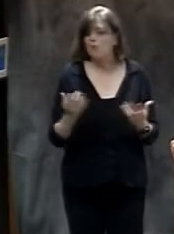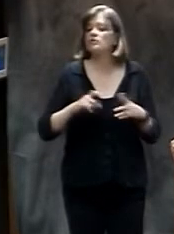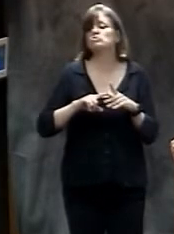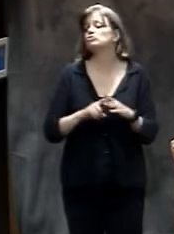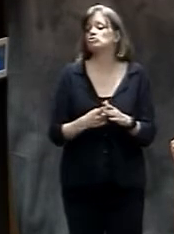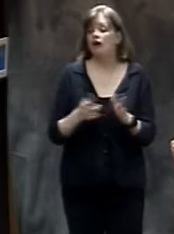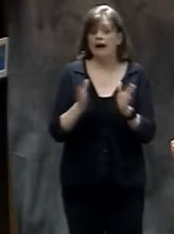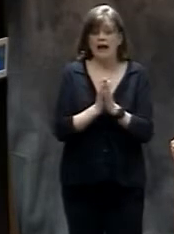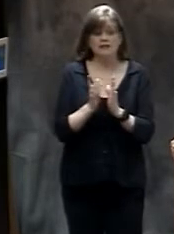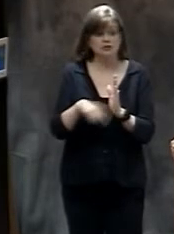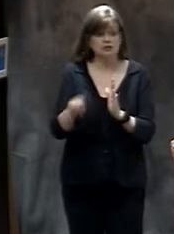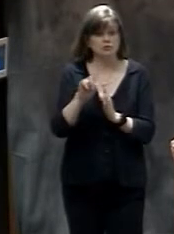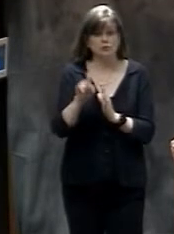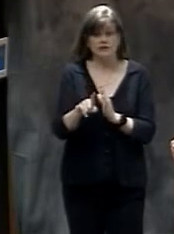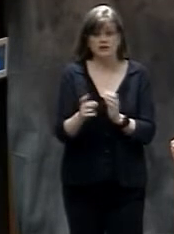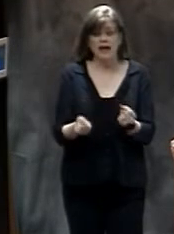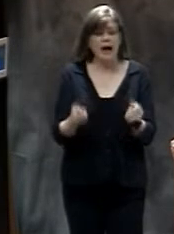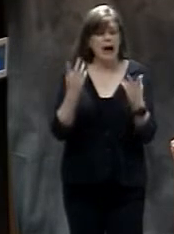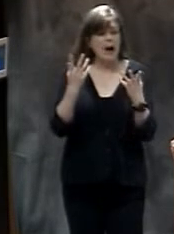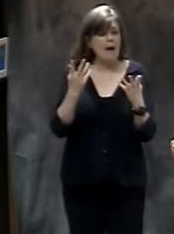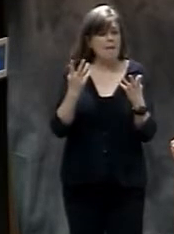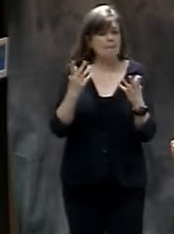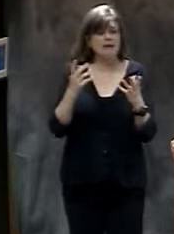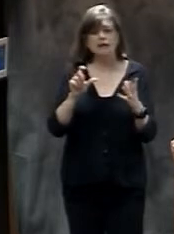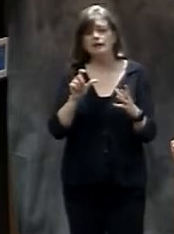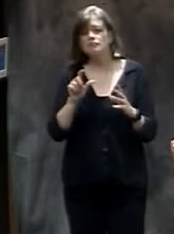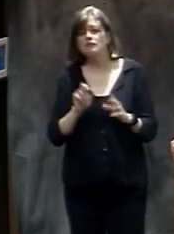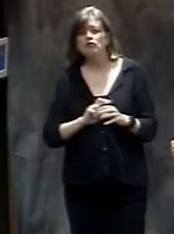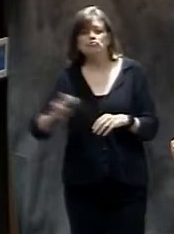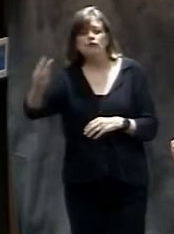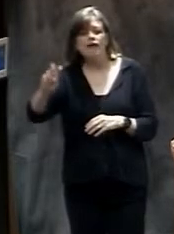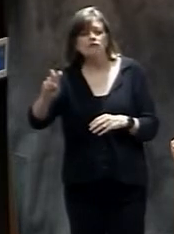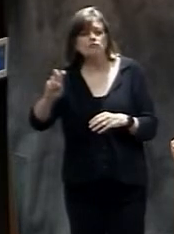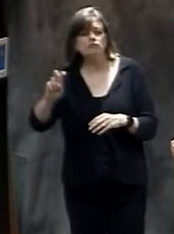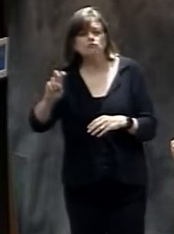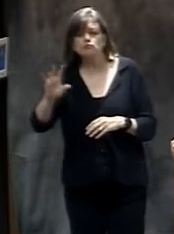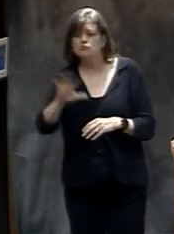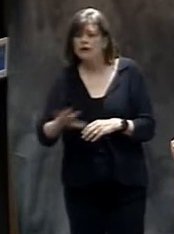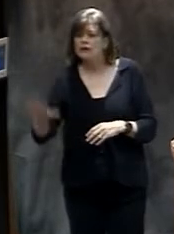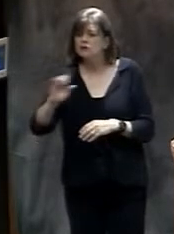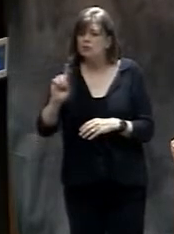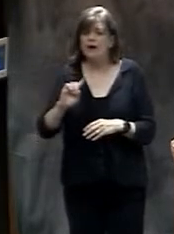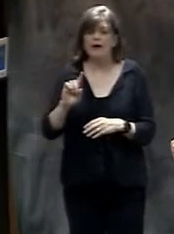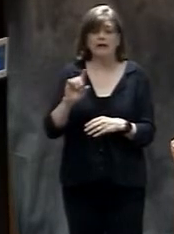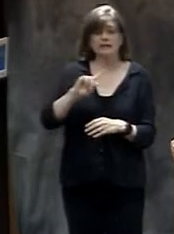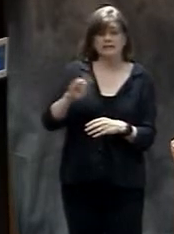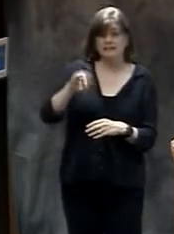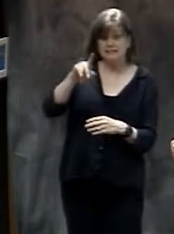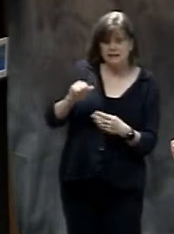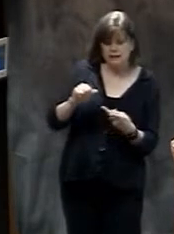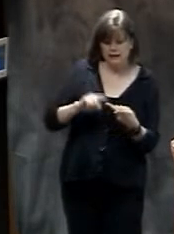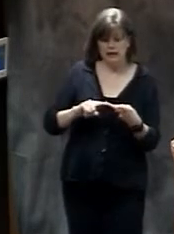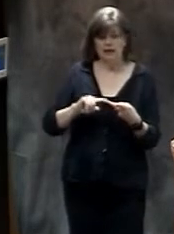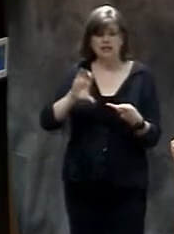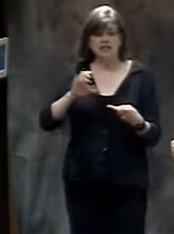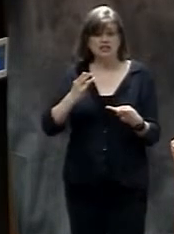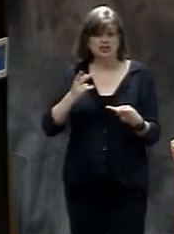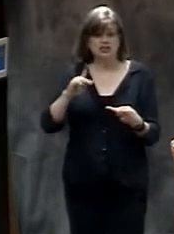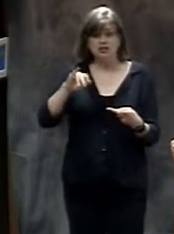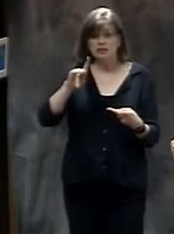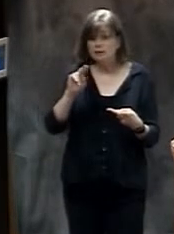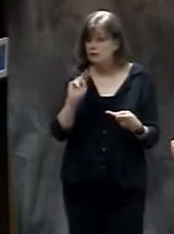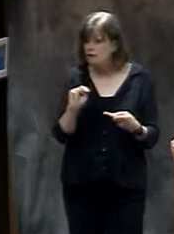all a question. How many of you have been to areas where Zika, chikungunya, or dengue are being